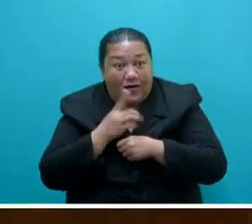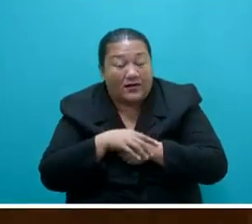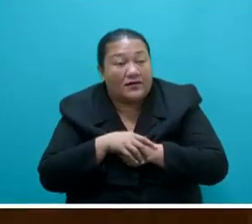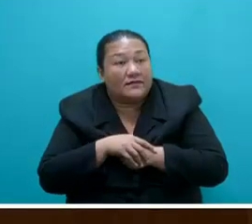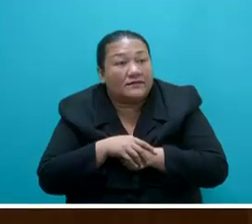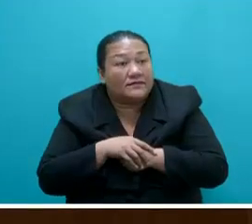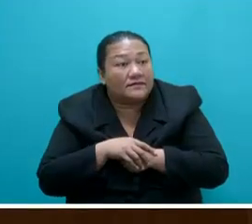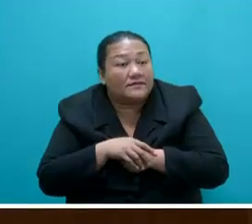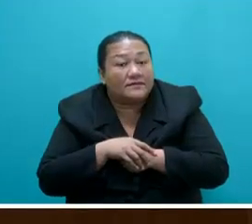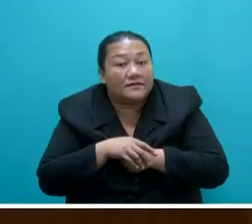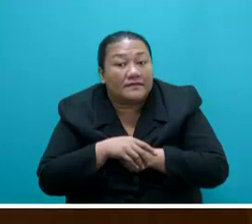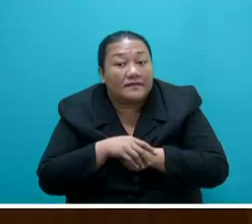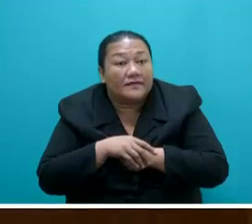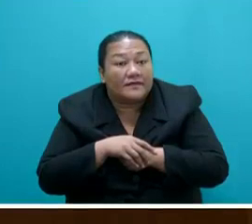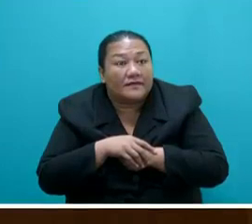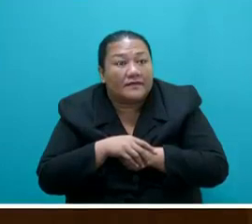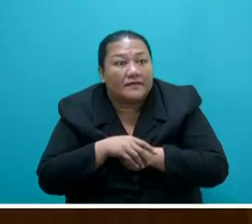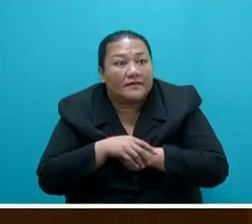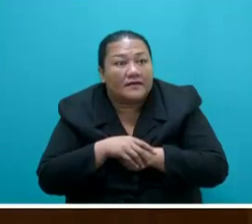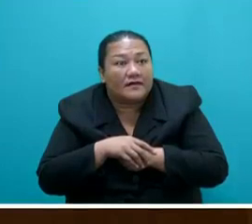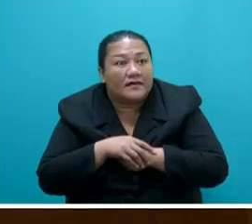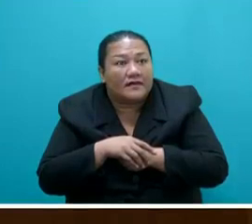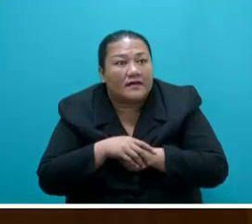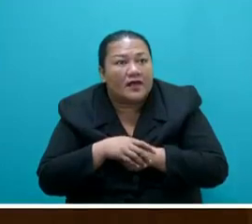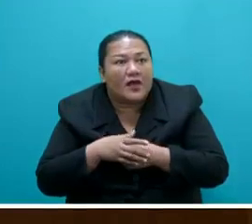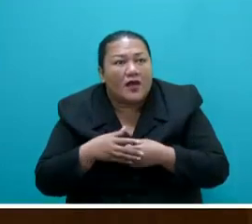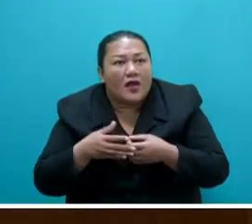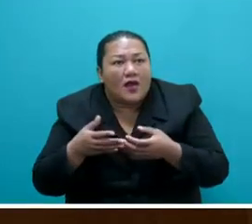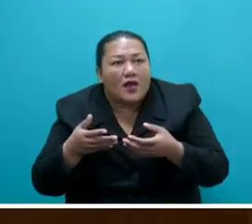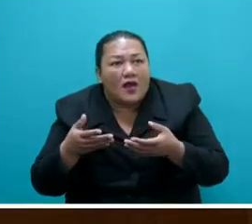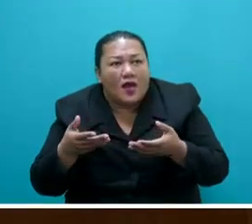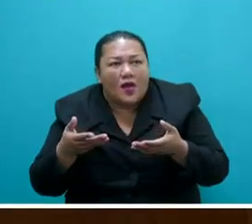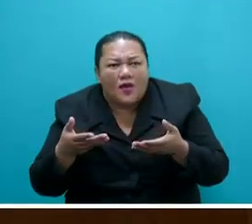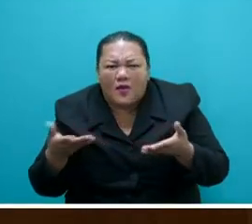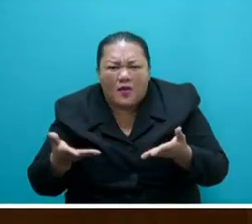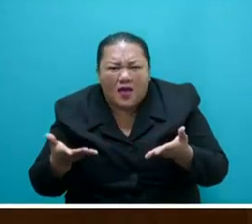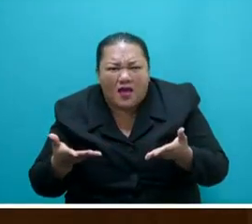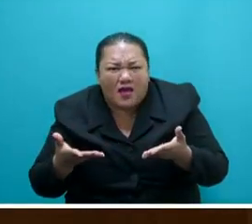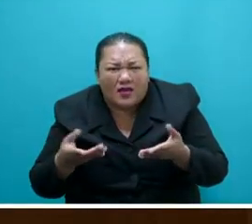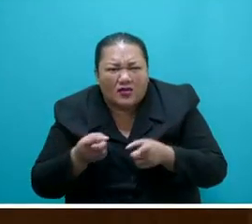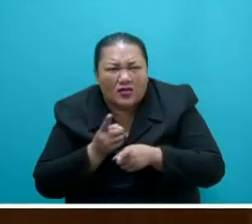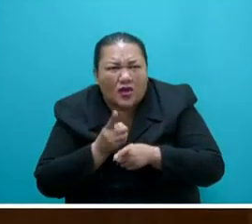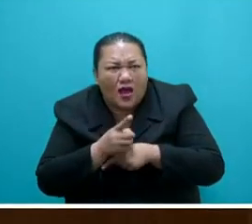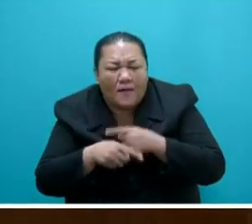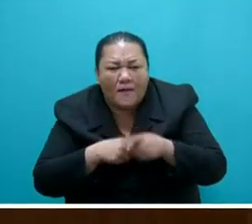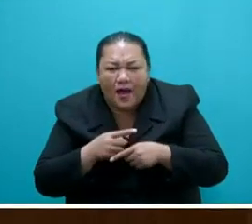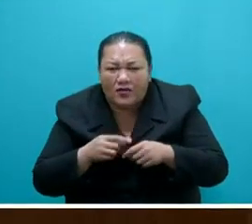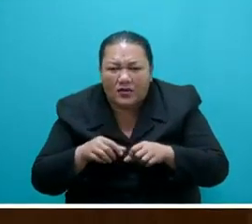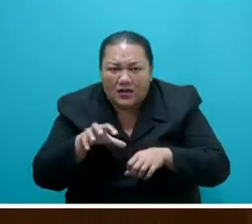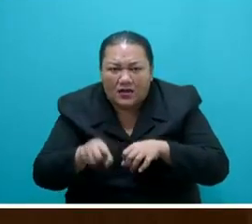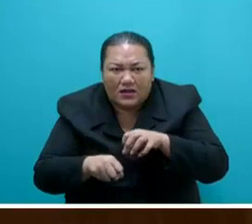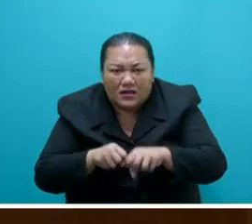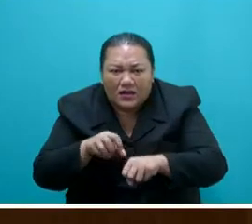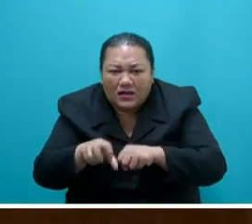Honorable Speaker, where was his indignation in the face of the corruption, moral bankruptcy and demise of our national